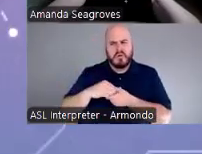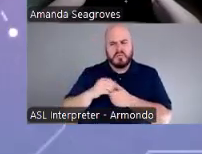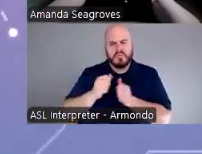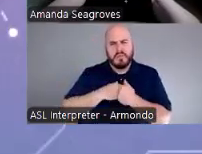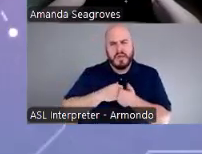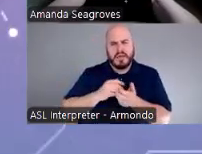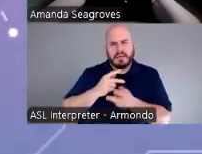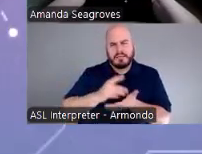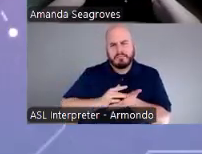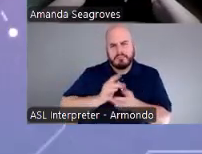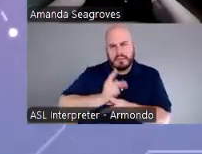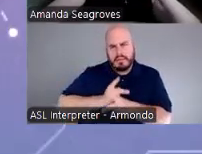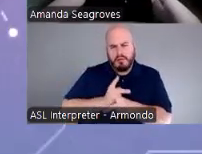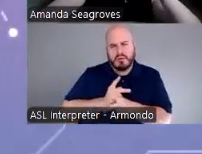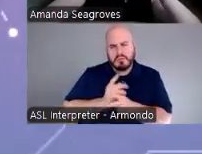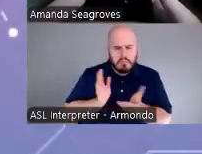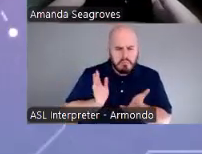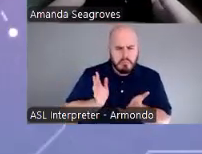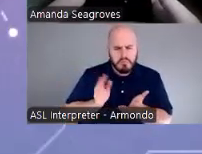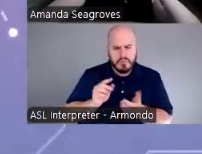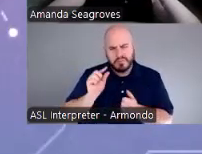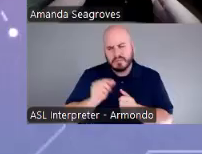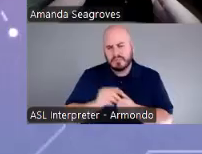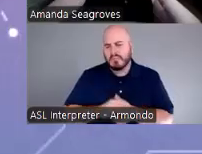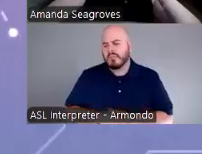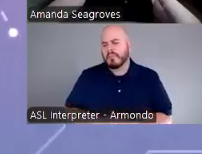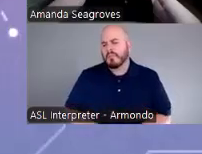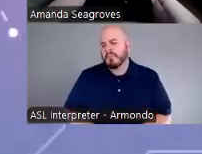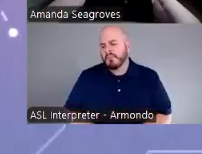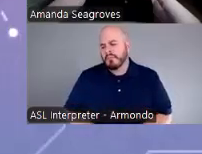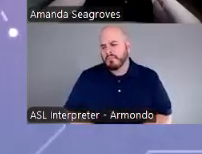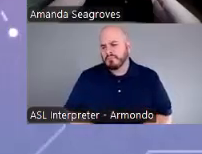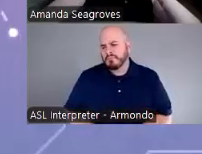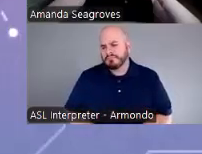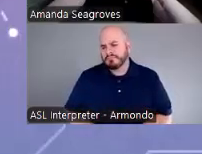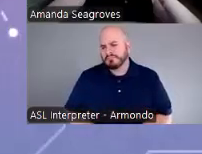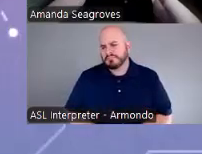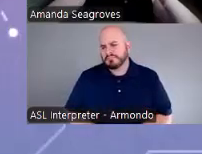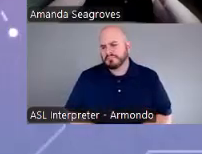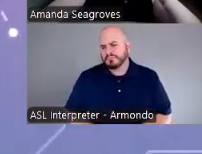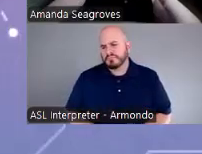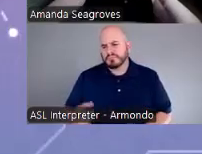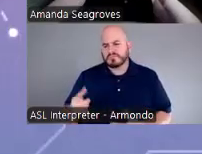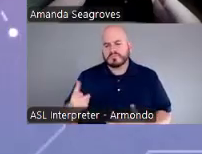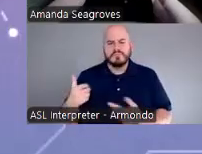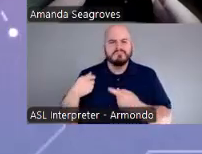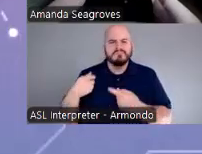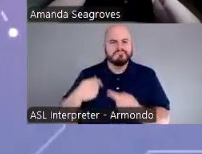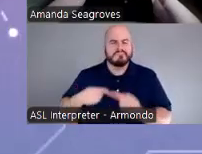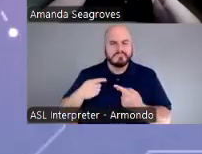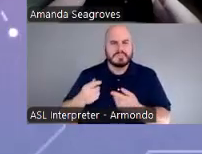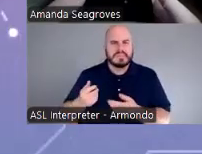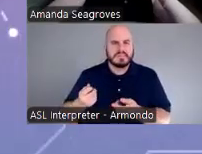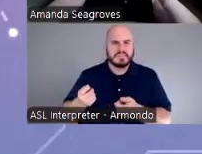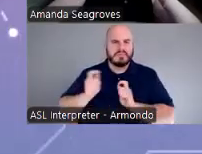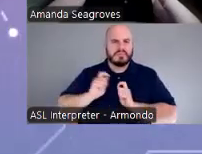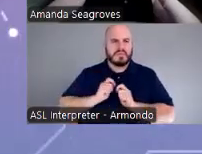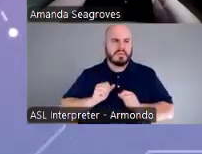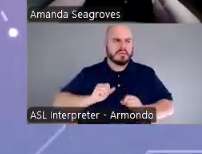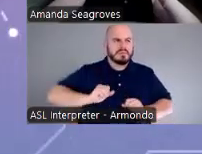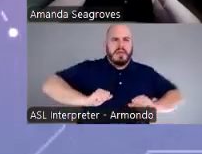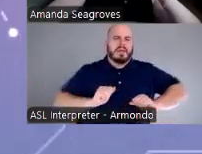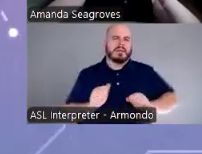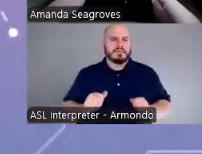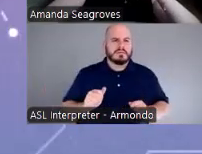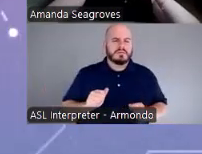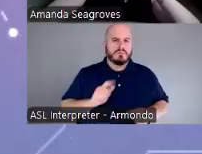their perspective, I'd say like they had difficulty kind of giving me space to be my